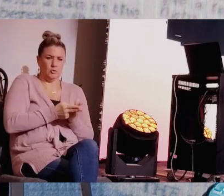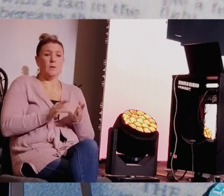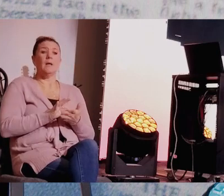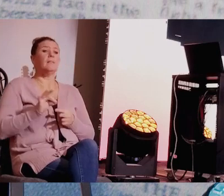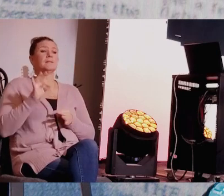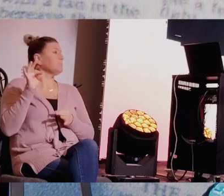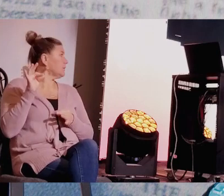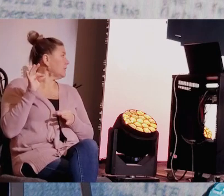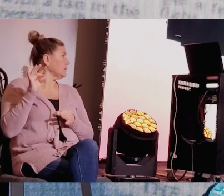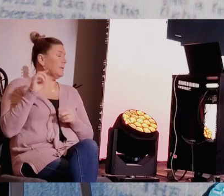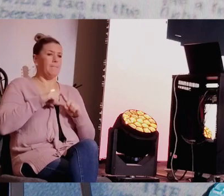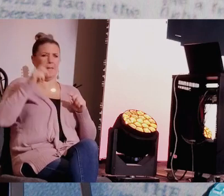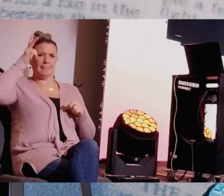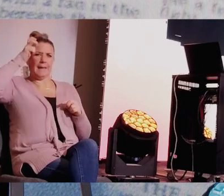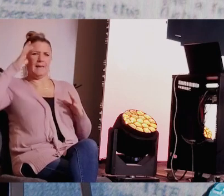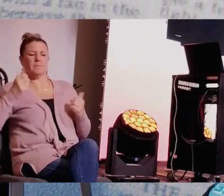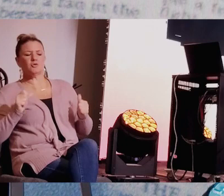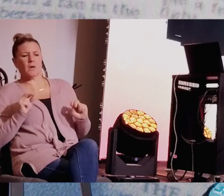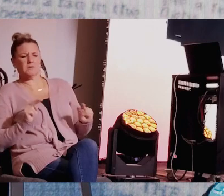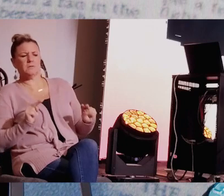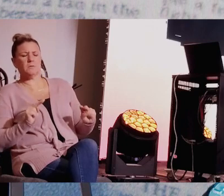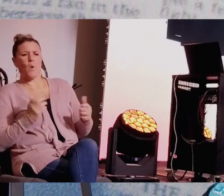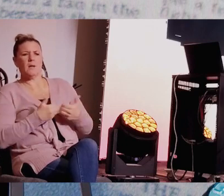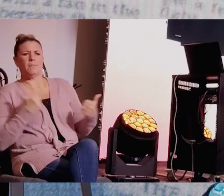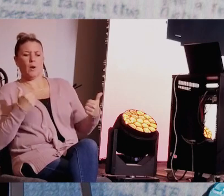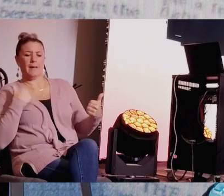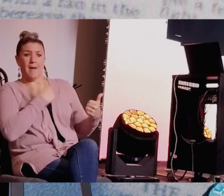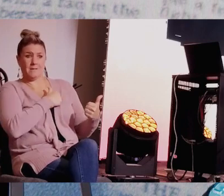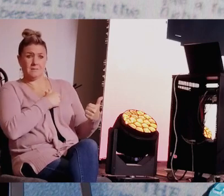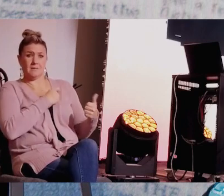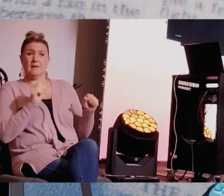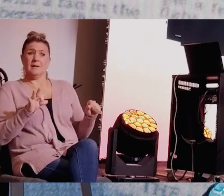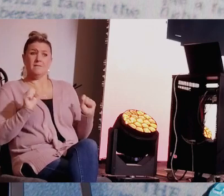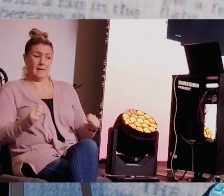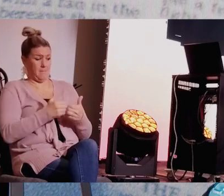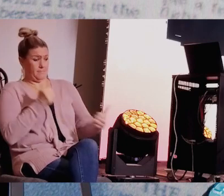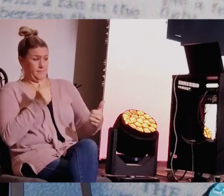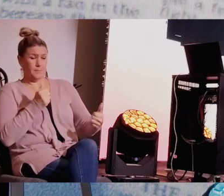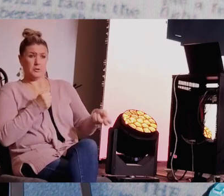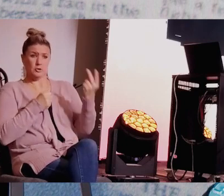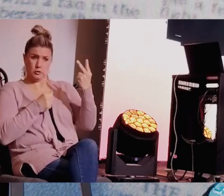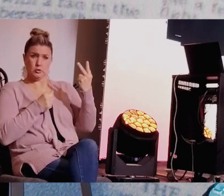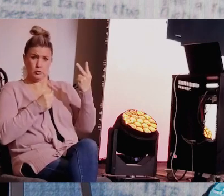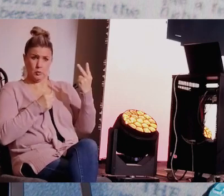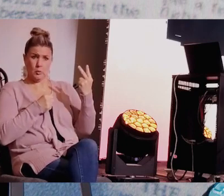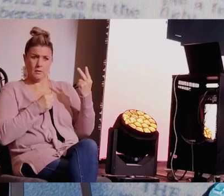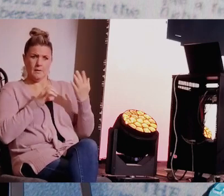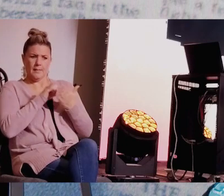Spirit. But the enemy is looking to break us. See, if he can break us up into two parts, then this